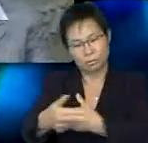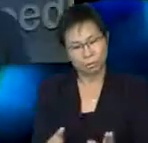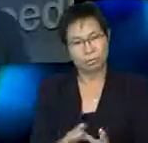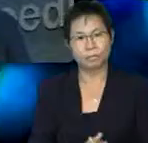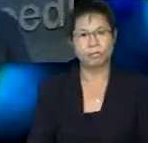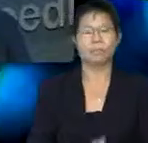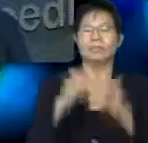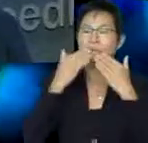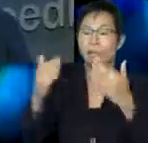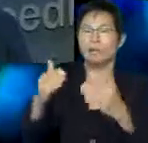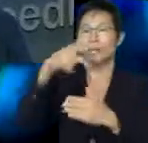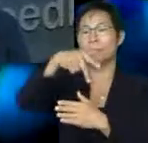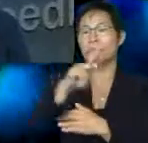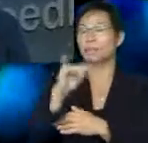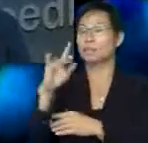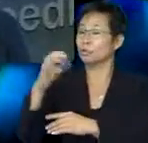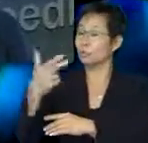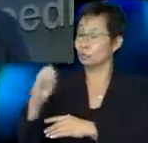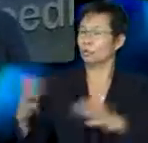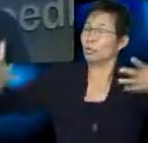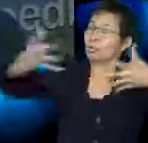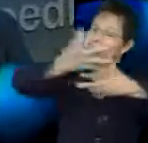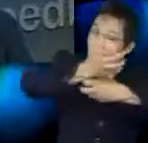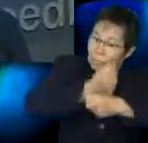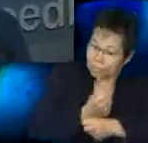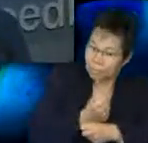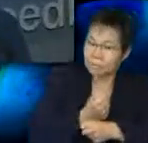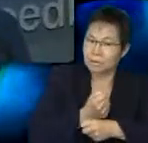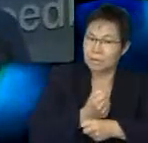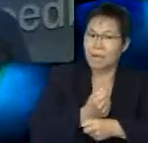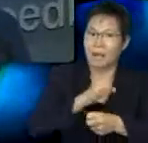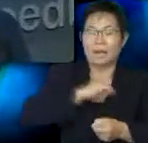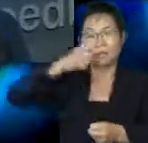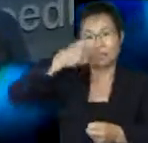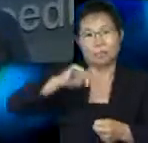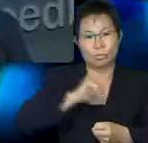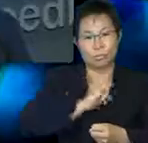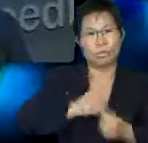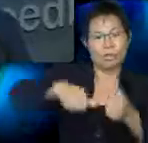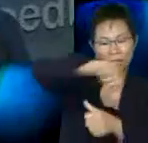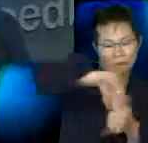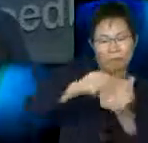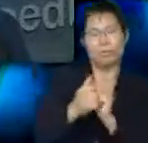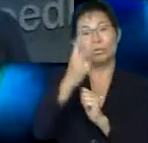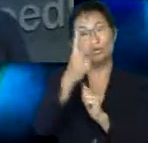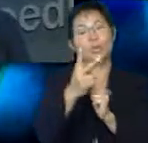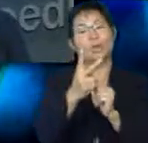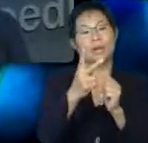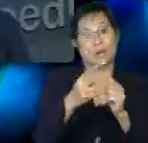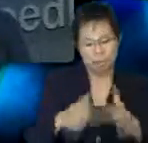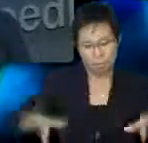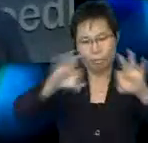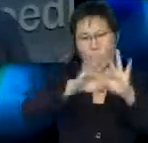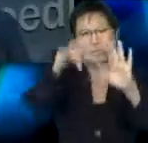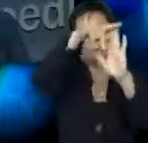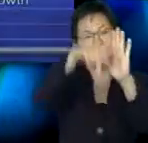classroom. Thanks, Pek Chu. And to summarize, I'd say that we've dealt with two very important